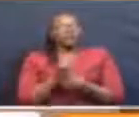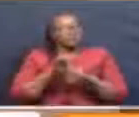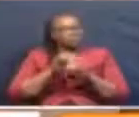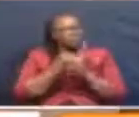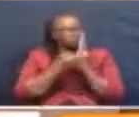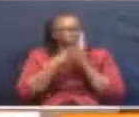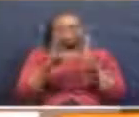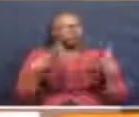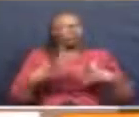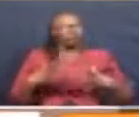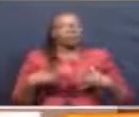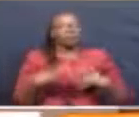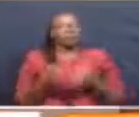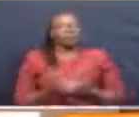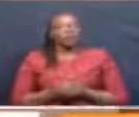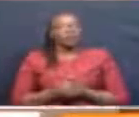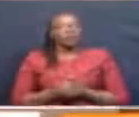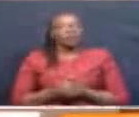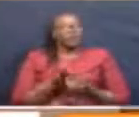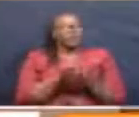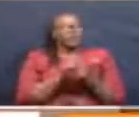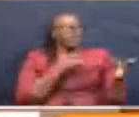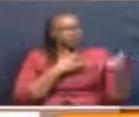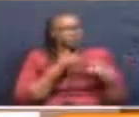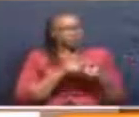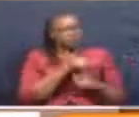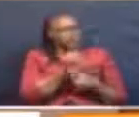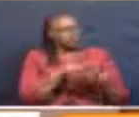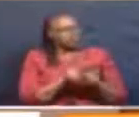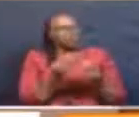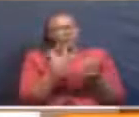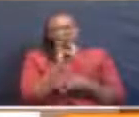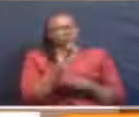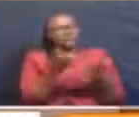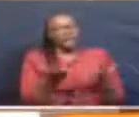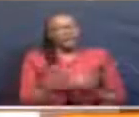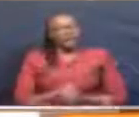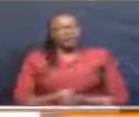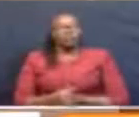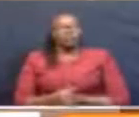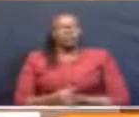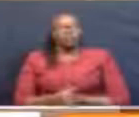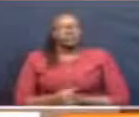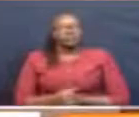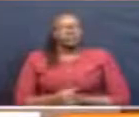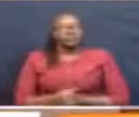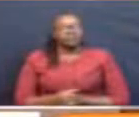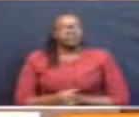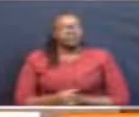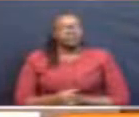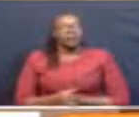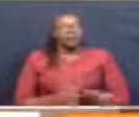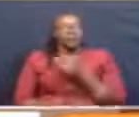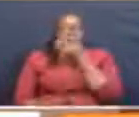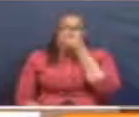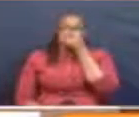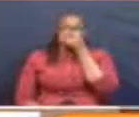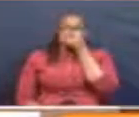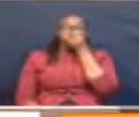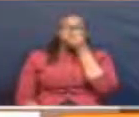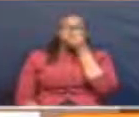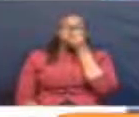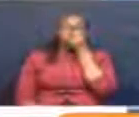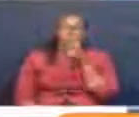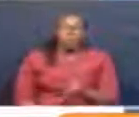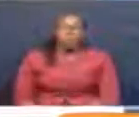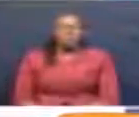political and business circles. First, do you agree with that? And is that a concern to you, and how are you going to handle that? Say that again, the loggers. Yes.